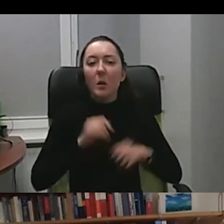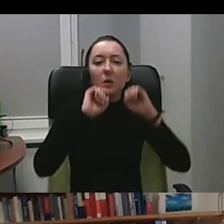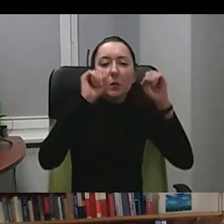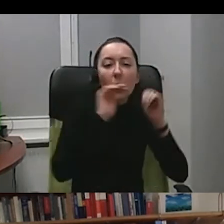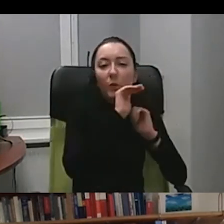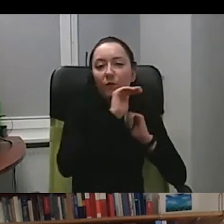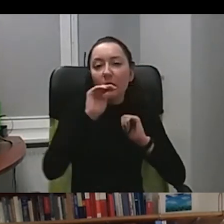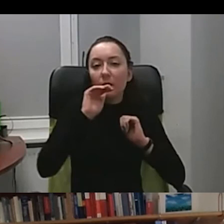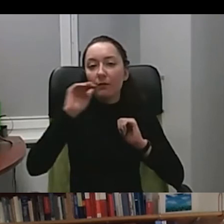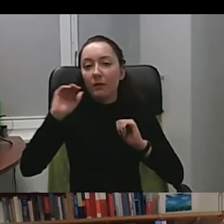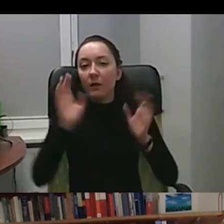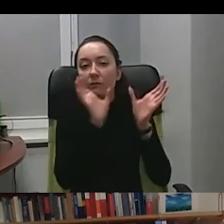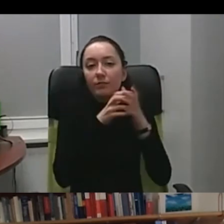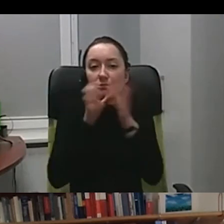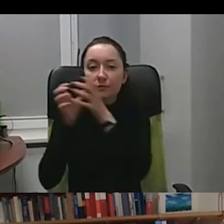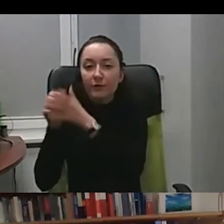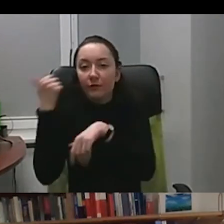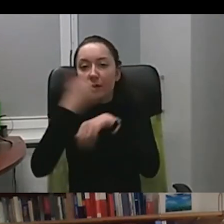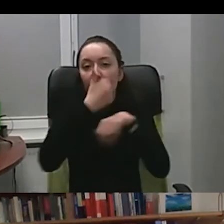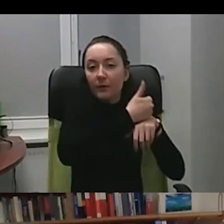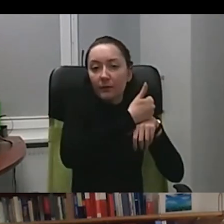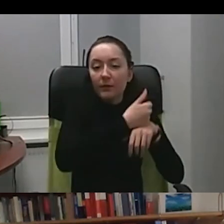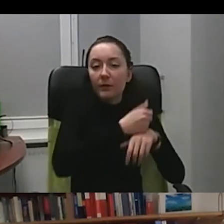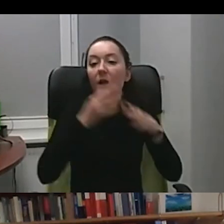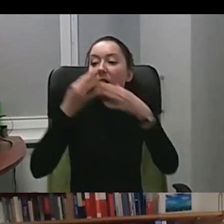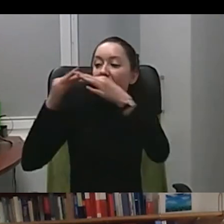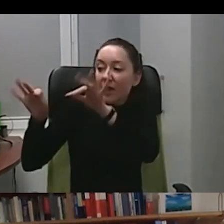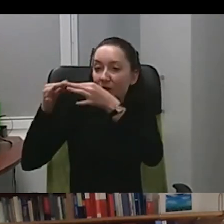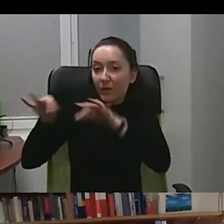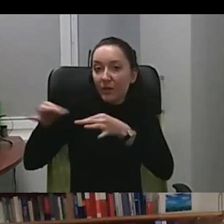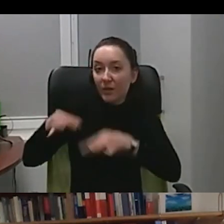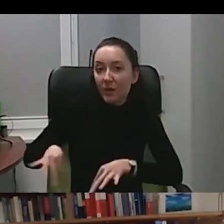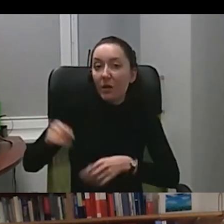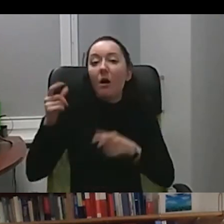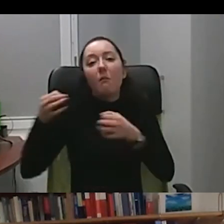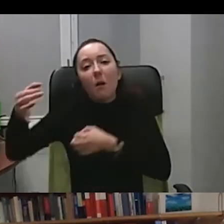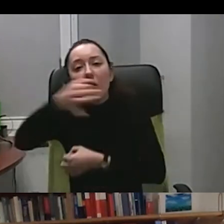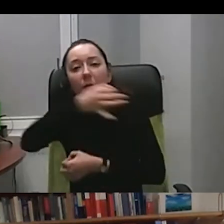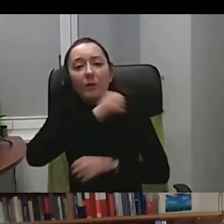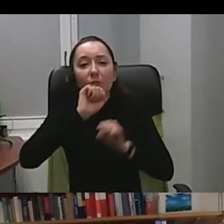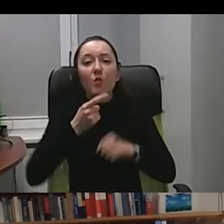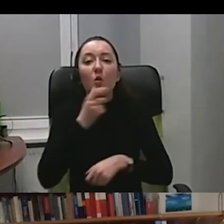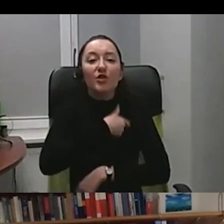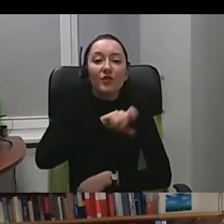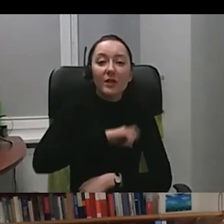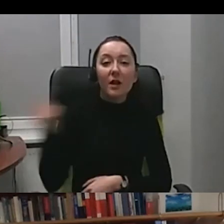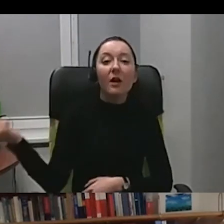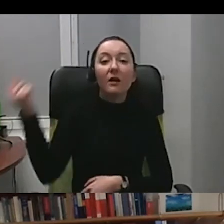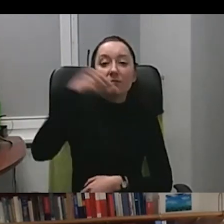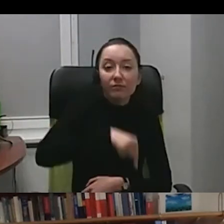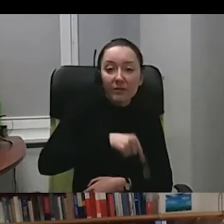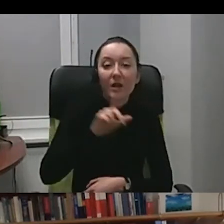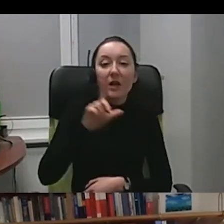to Lausanne, and on occasion they could even go skiing in Switzerland because they could bypass this